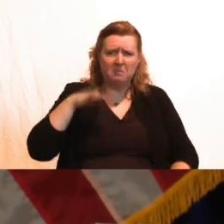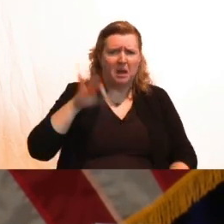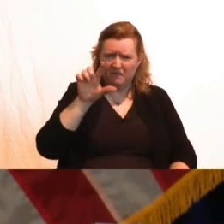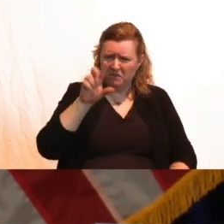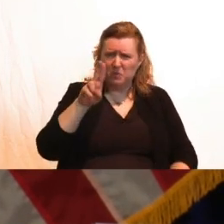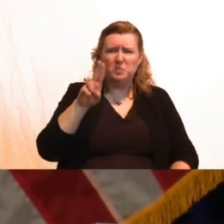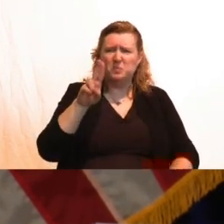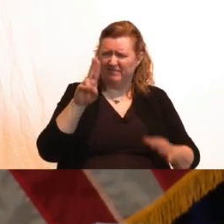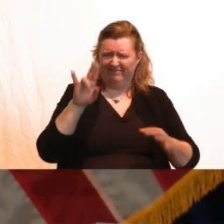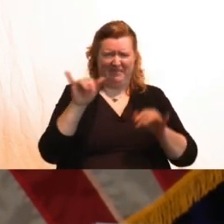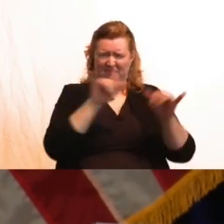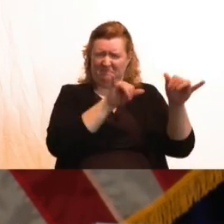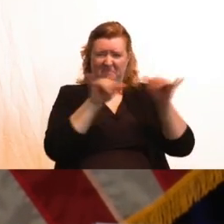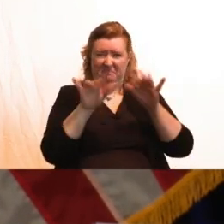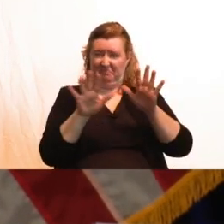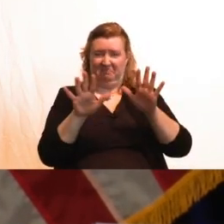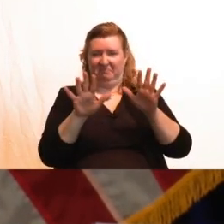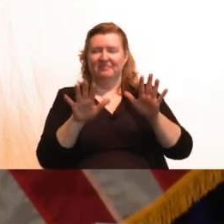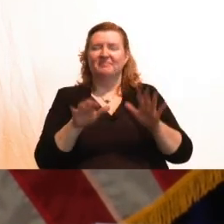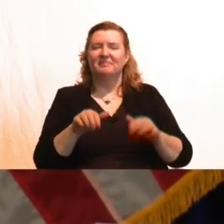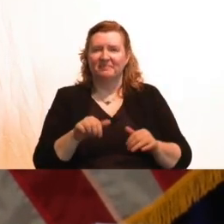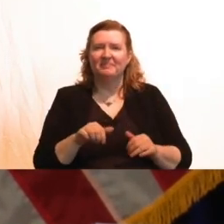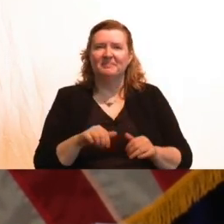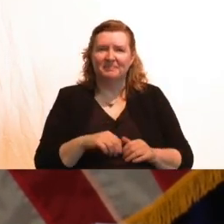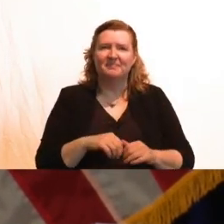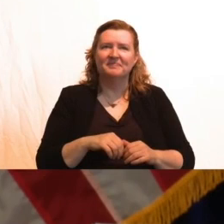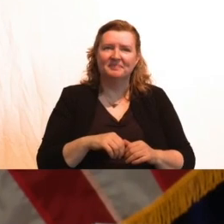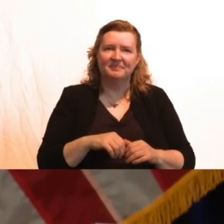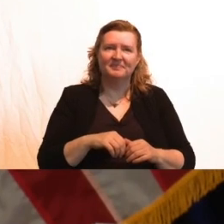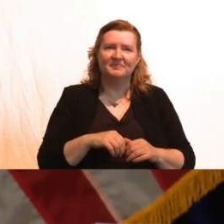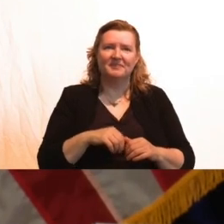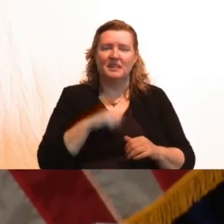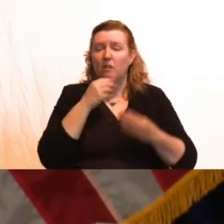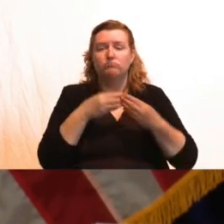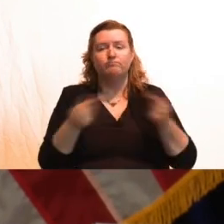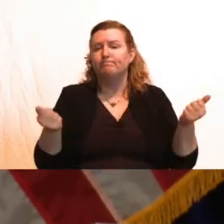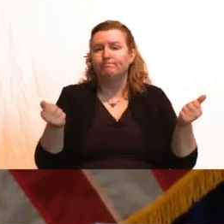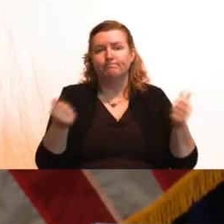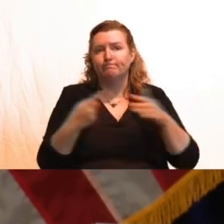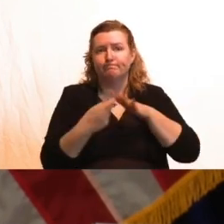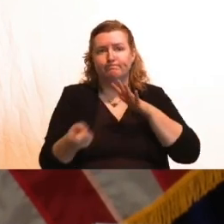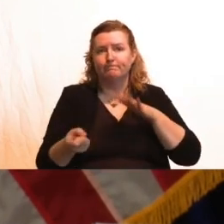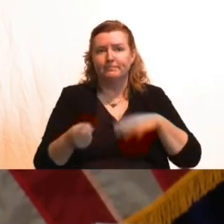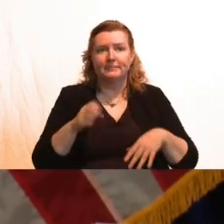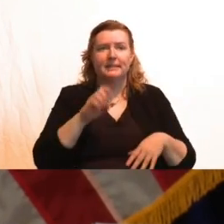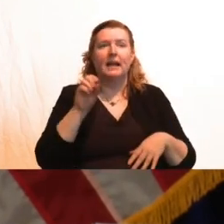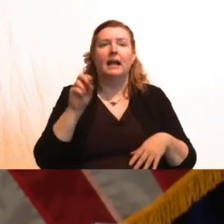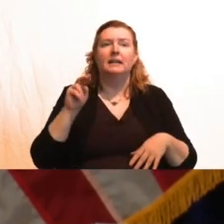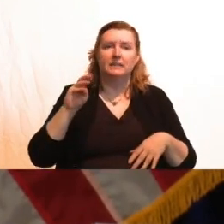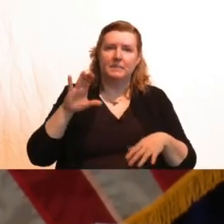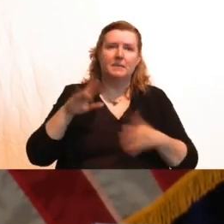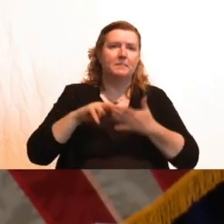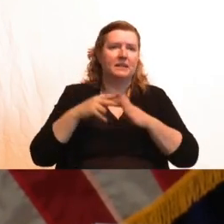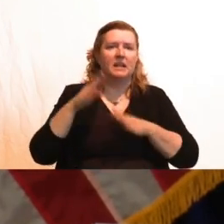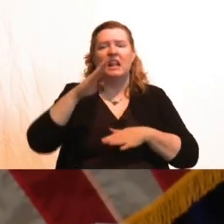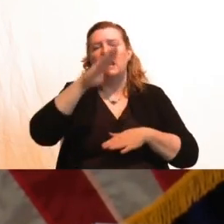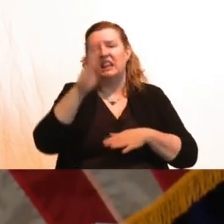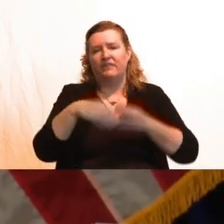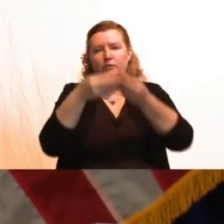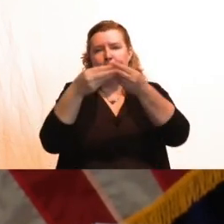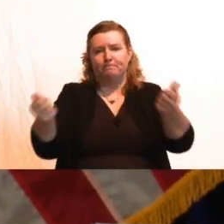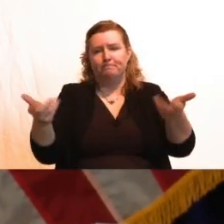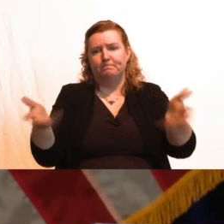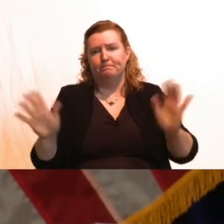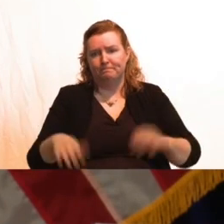what endemic means. And part of that means this. As Tina and as other has mentioned, it means learning to live with it. That means, to some extent,